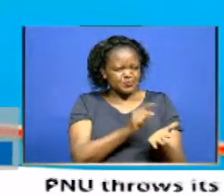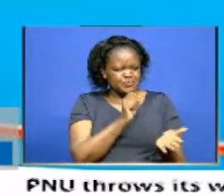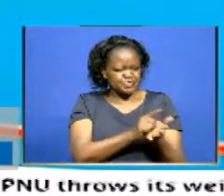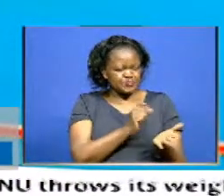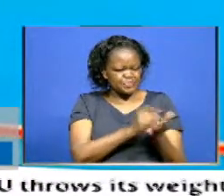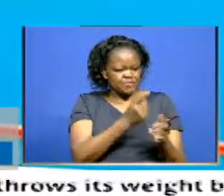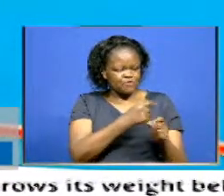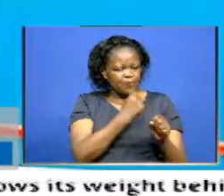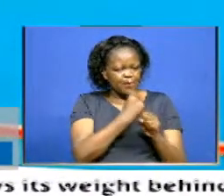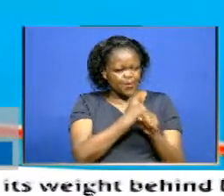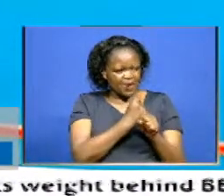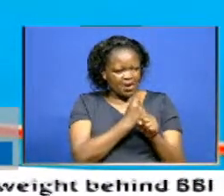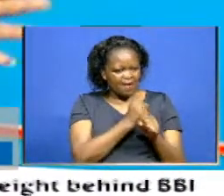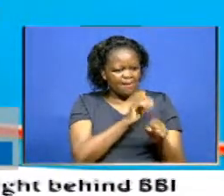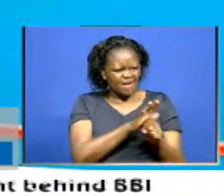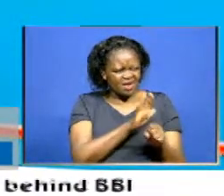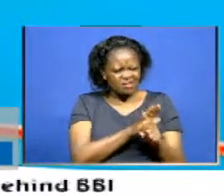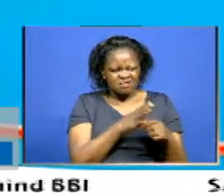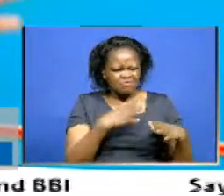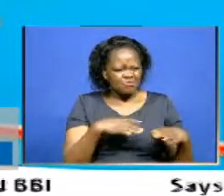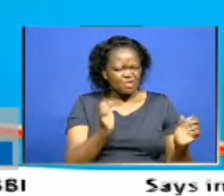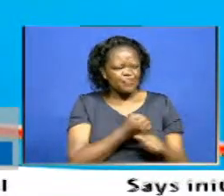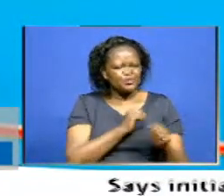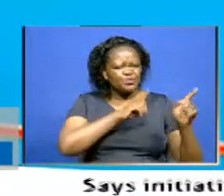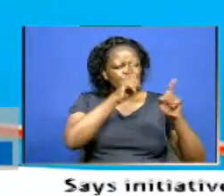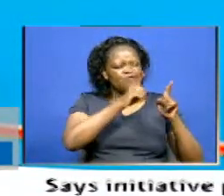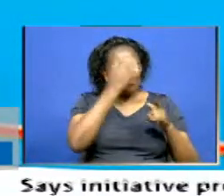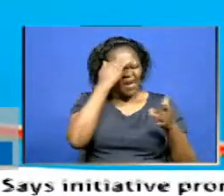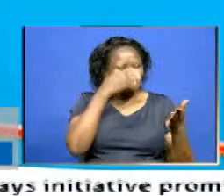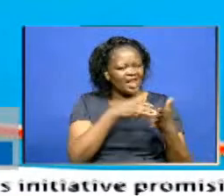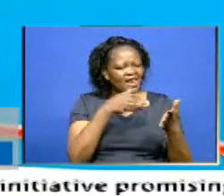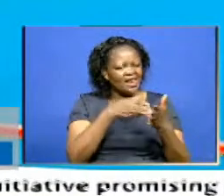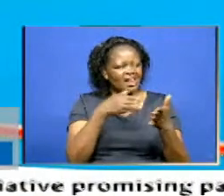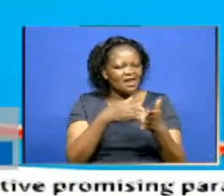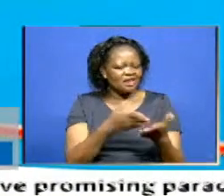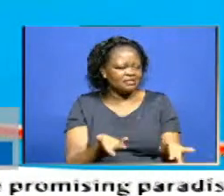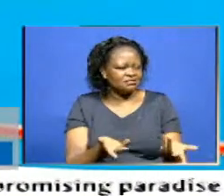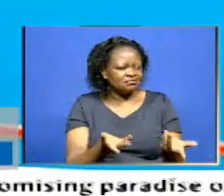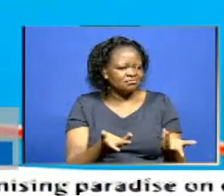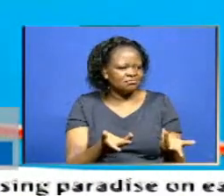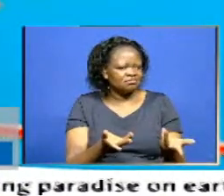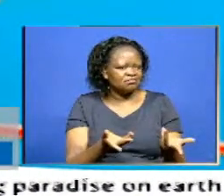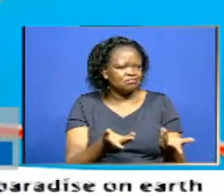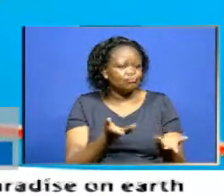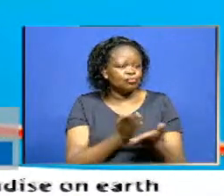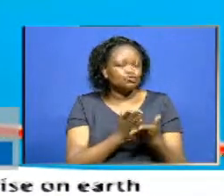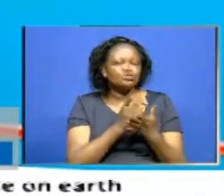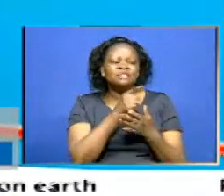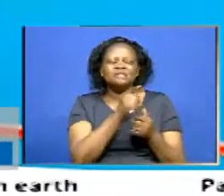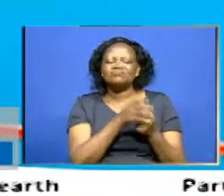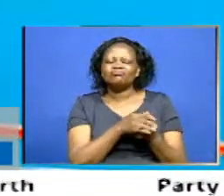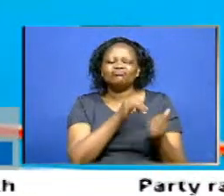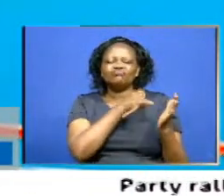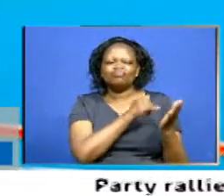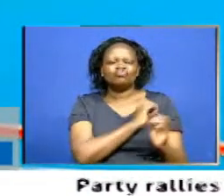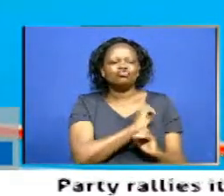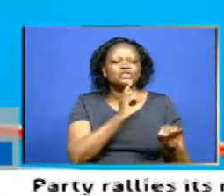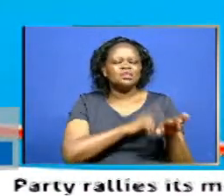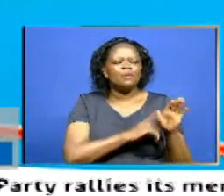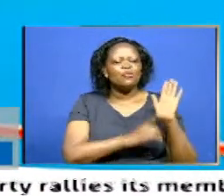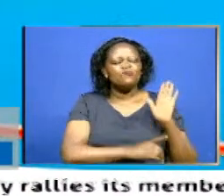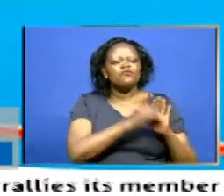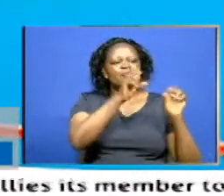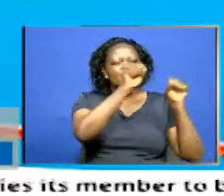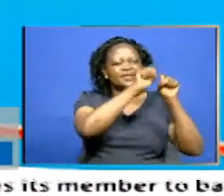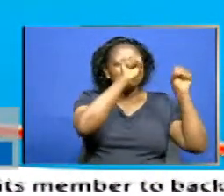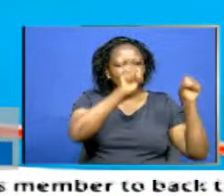work. A lot of people cannot travel because of restrictions. And of course, this was not factored in when we were developing this system.